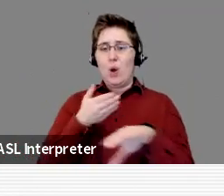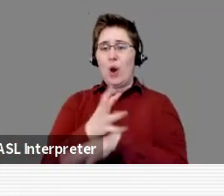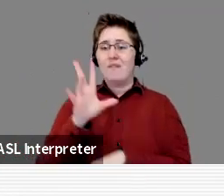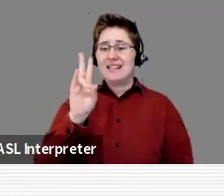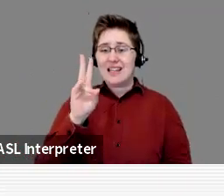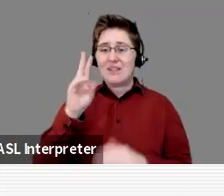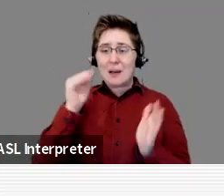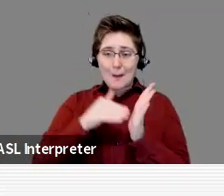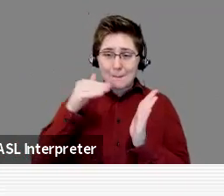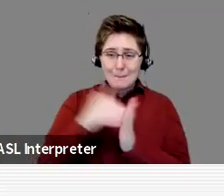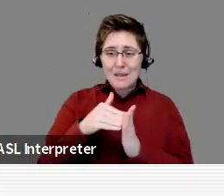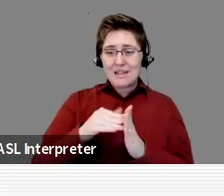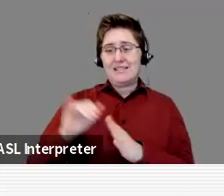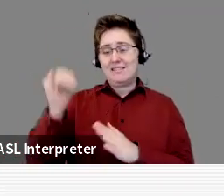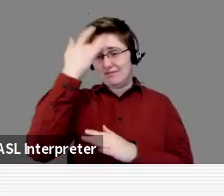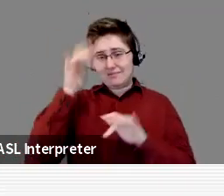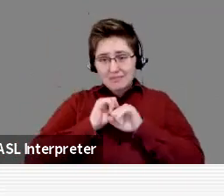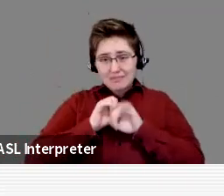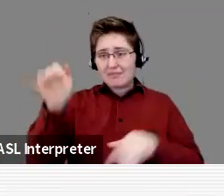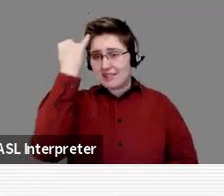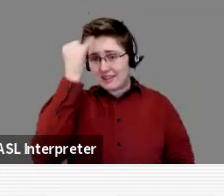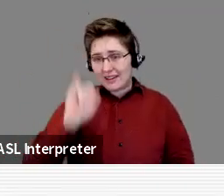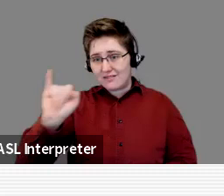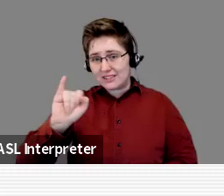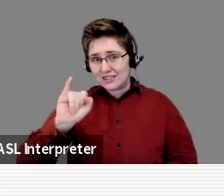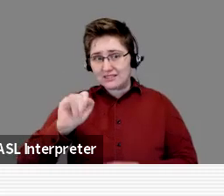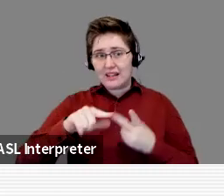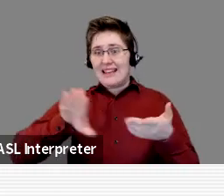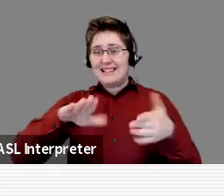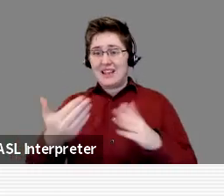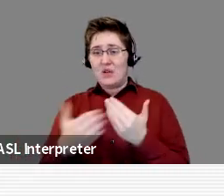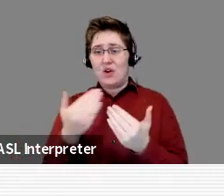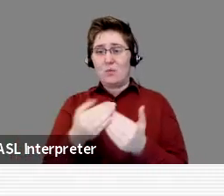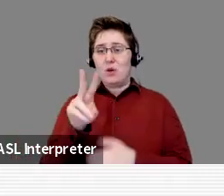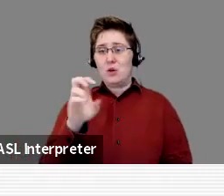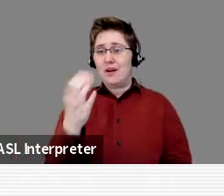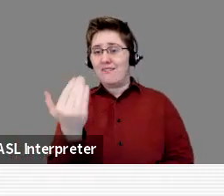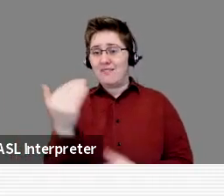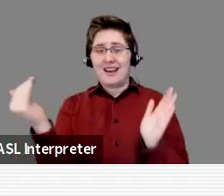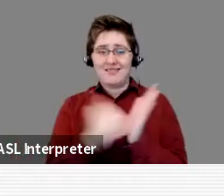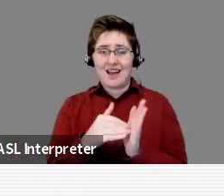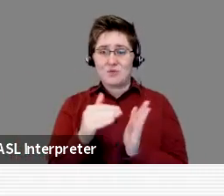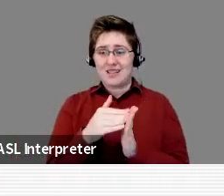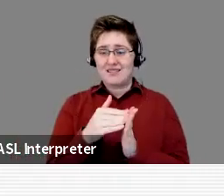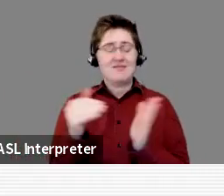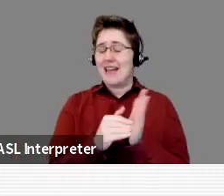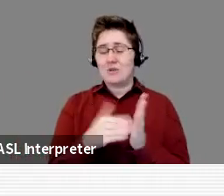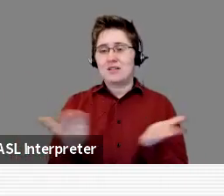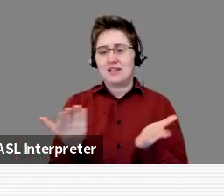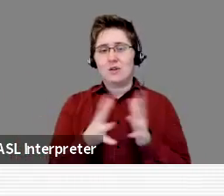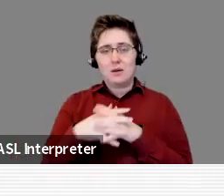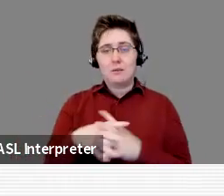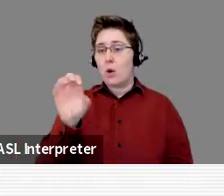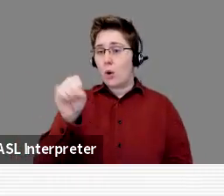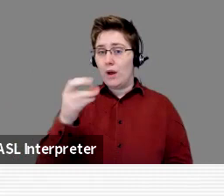million infections. We're at deaths of almost 215,000 in the US. Ohio